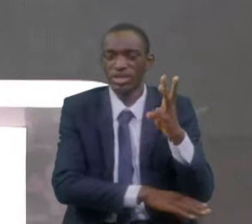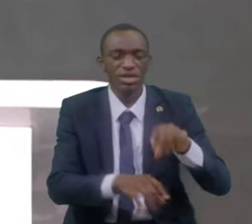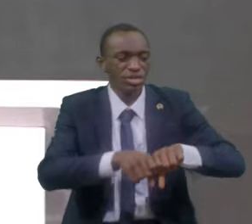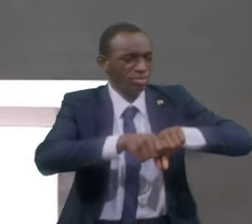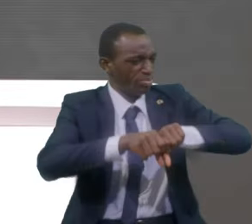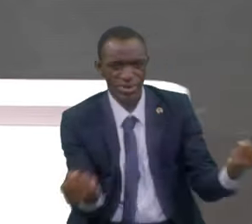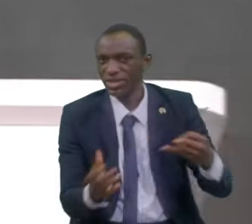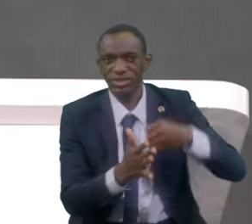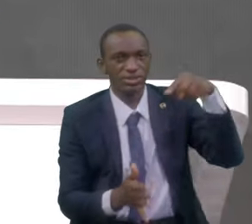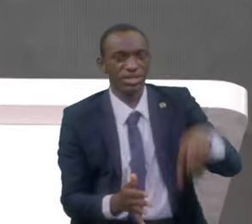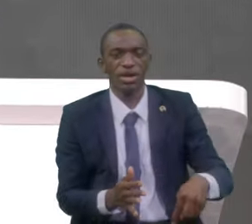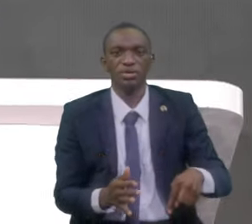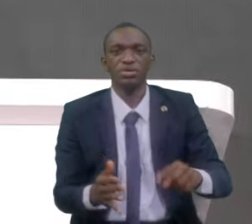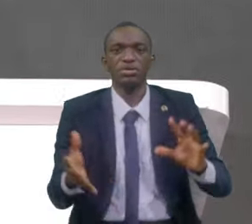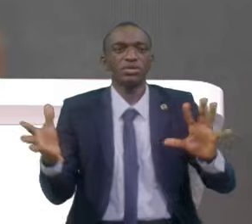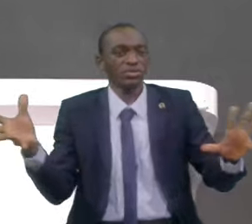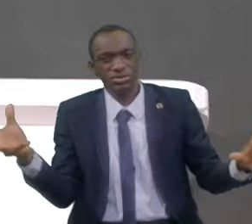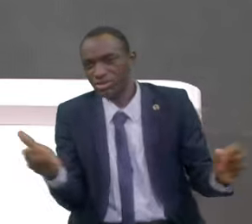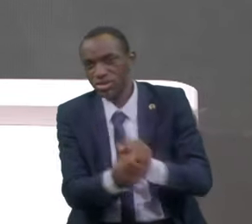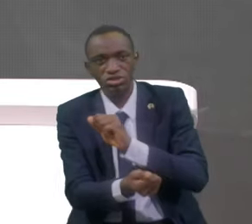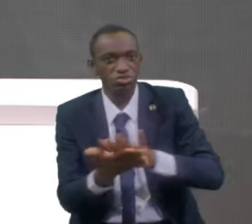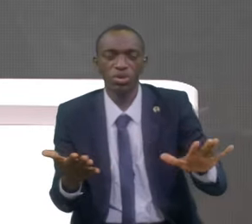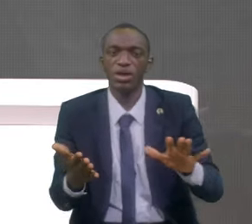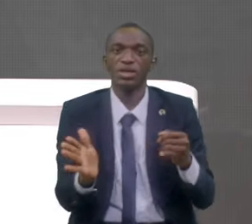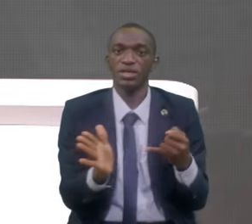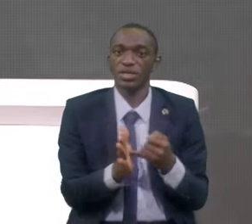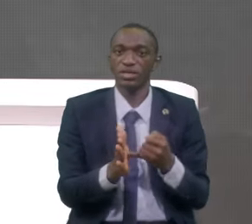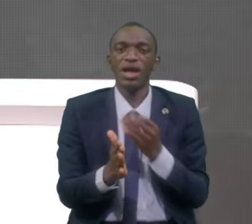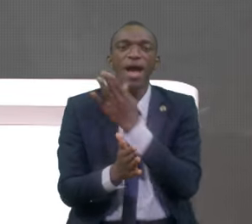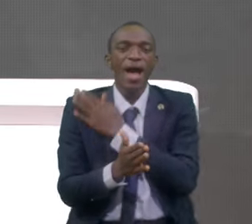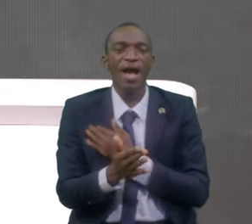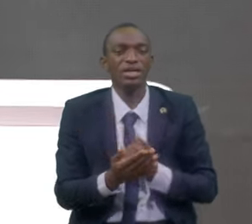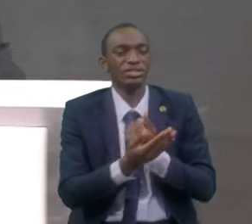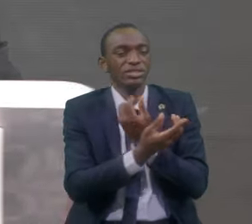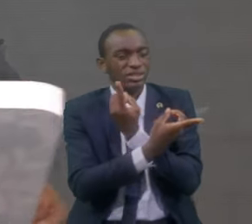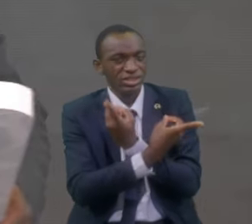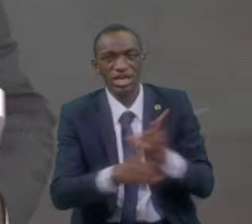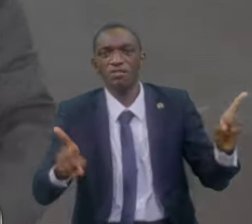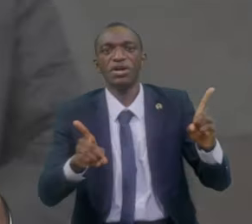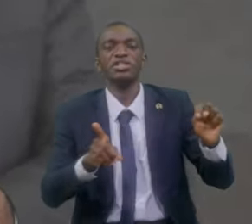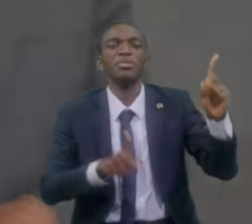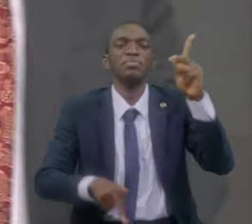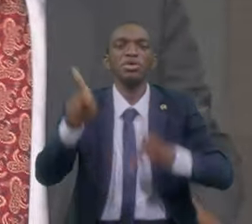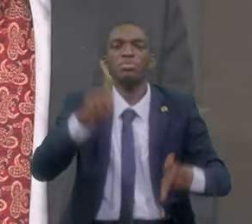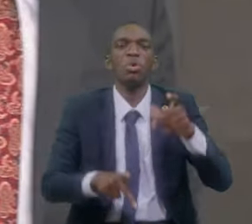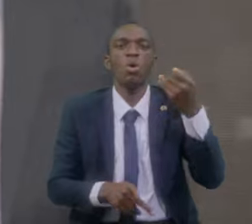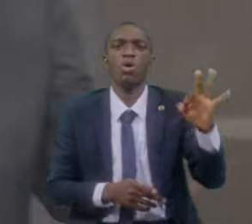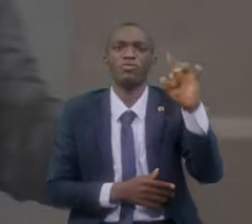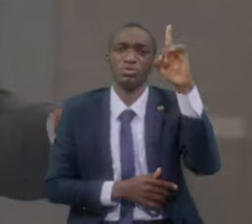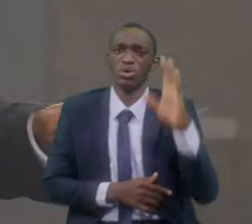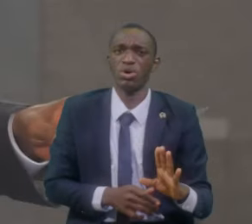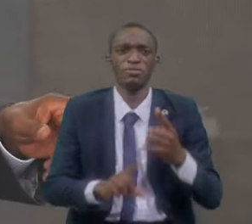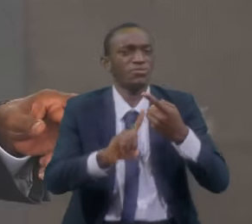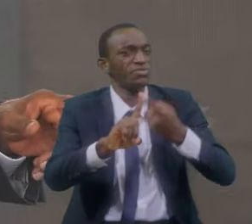Destroy it and deliver the people of God from